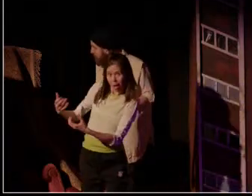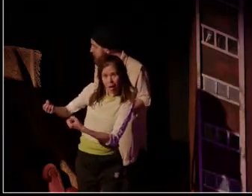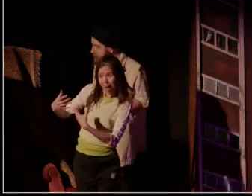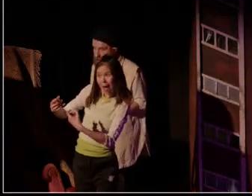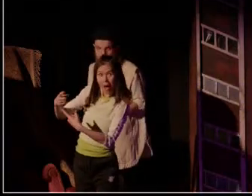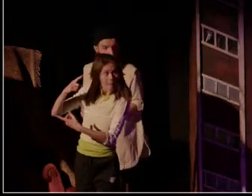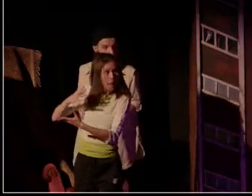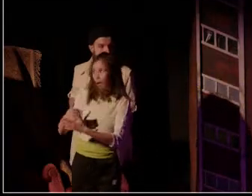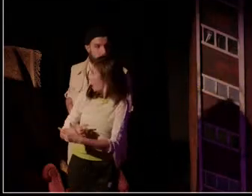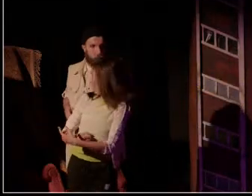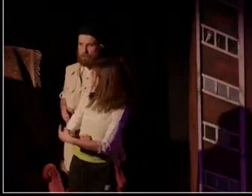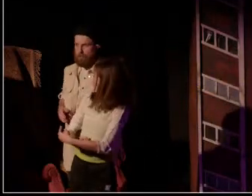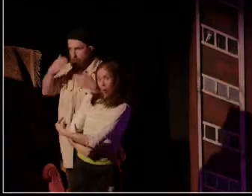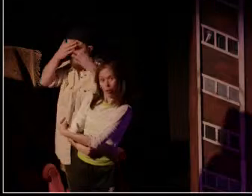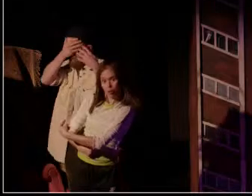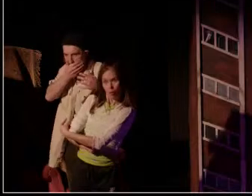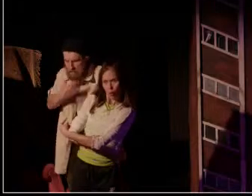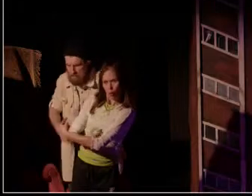Who do we have here?